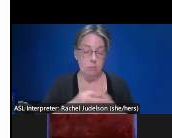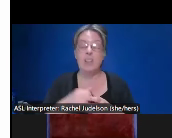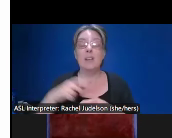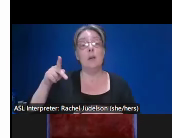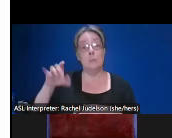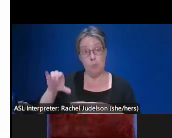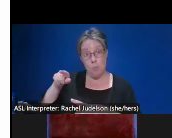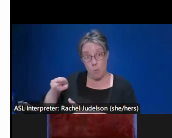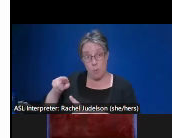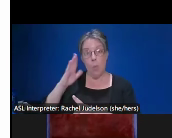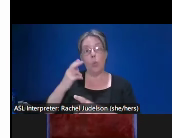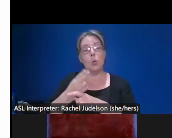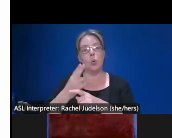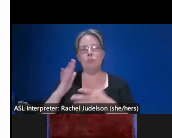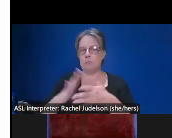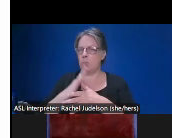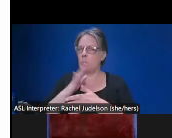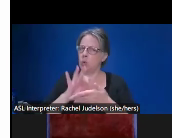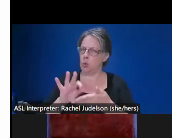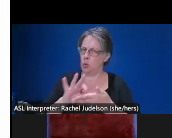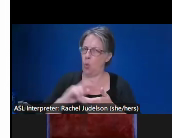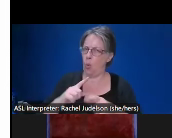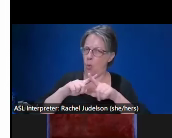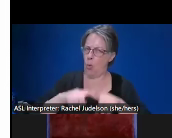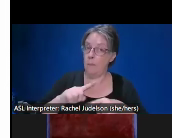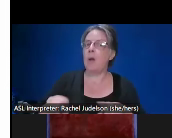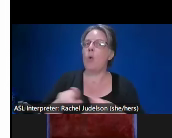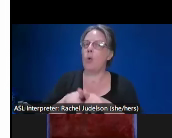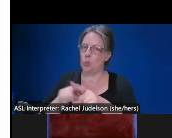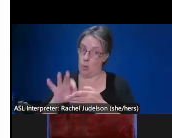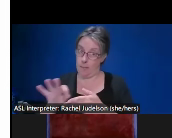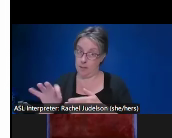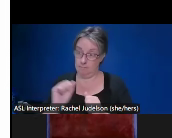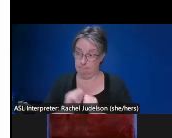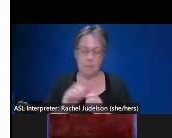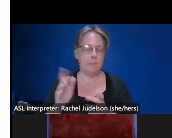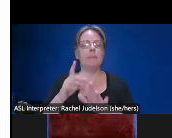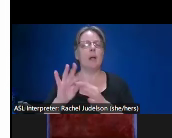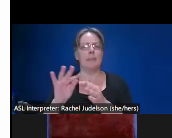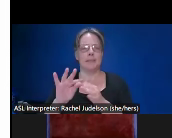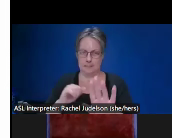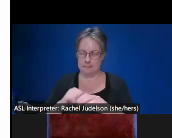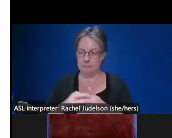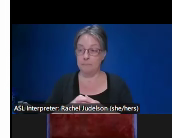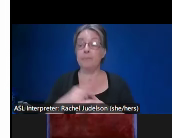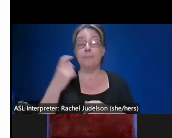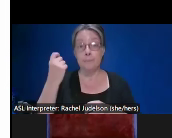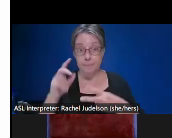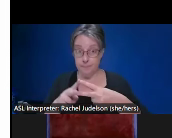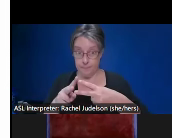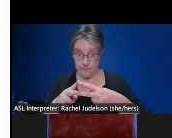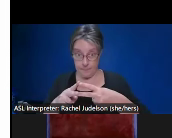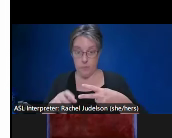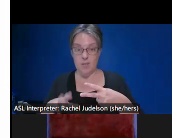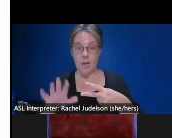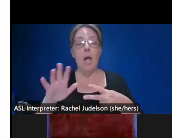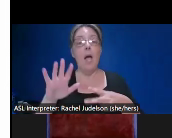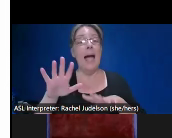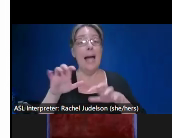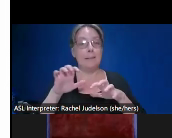will use primarily the score, but also the comments. But the comments, when